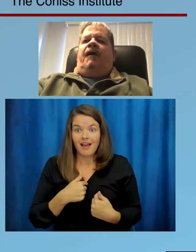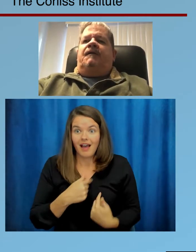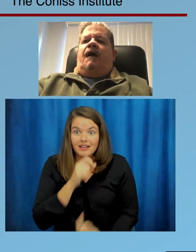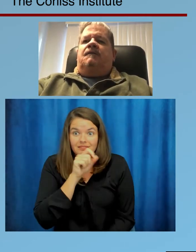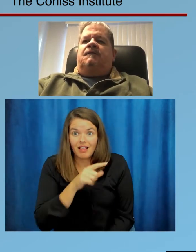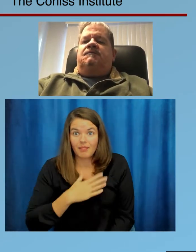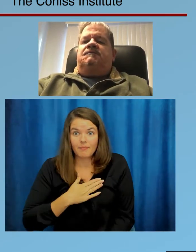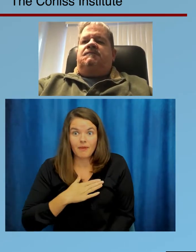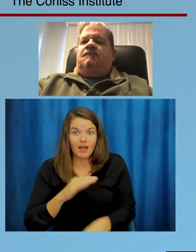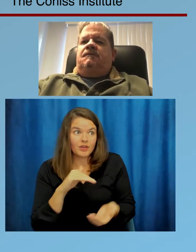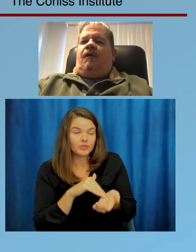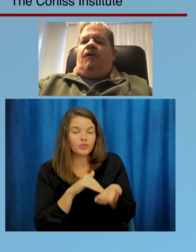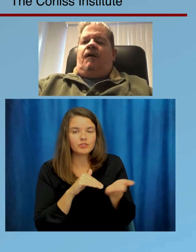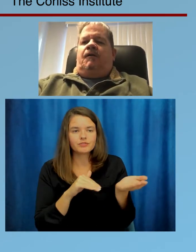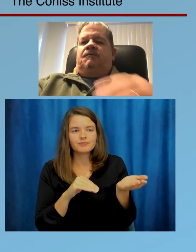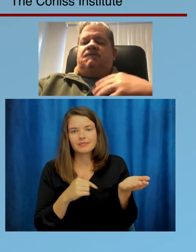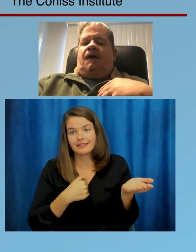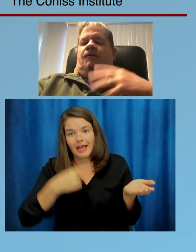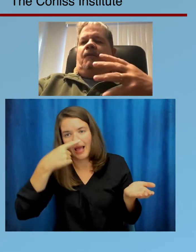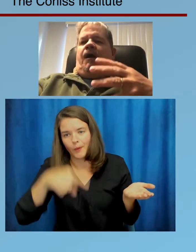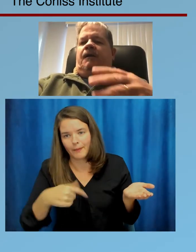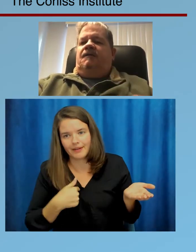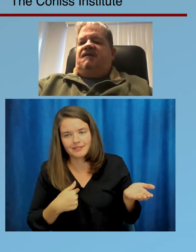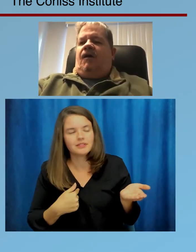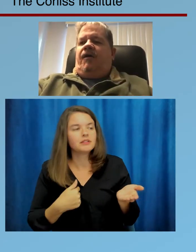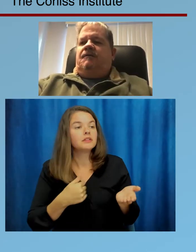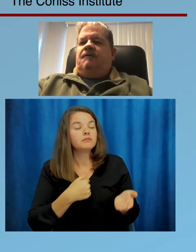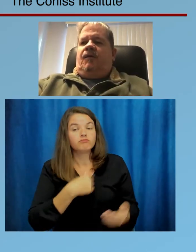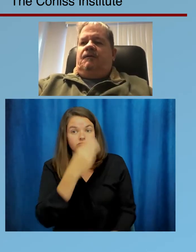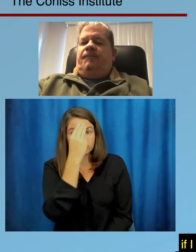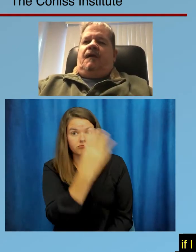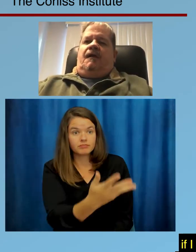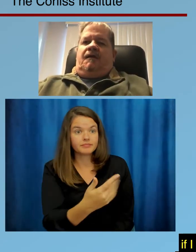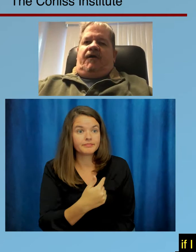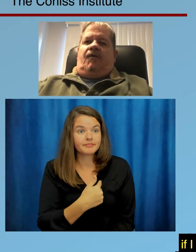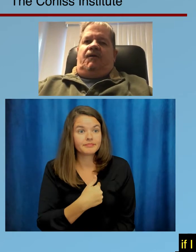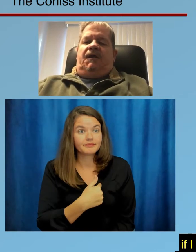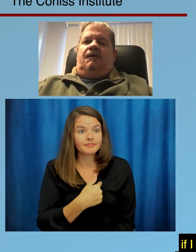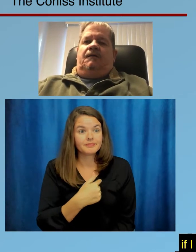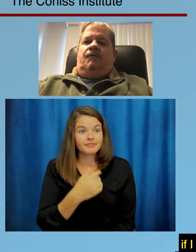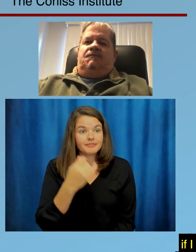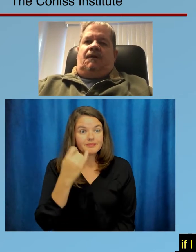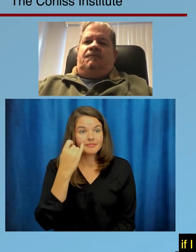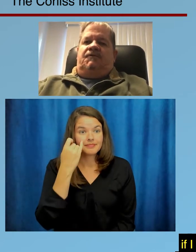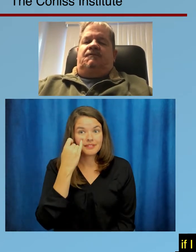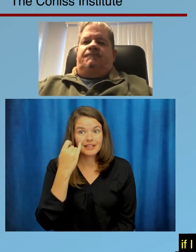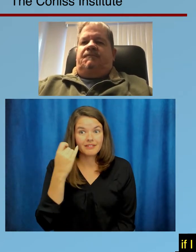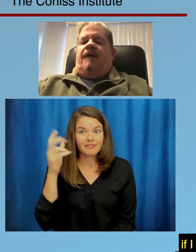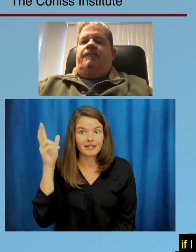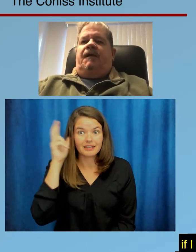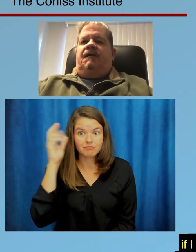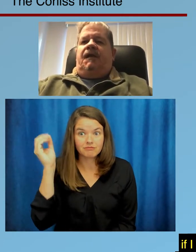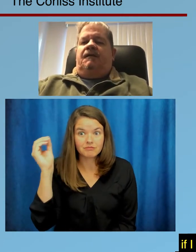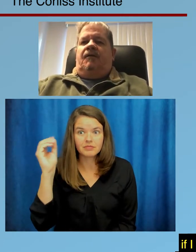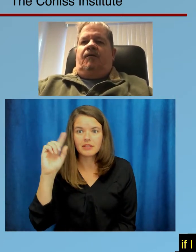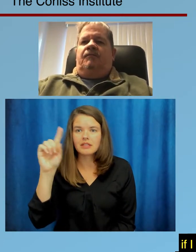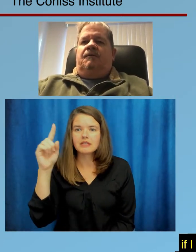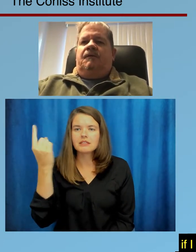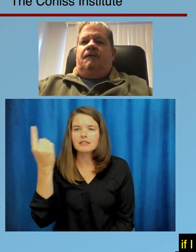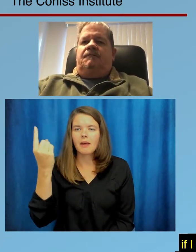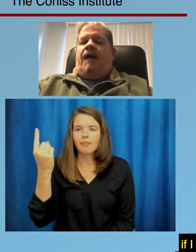I tell my doctors, because I don't mind, I say, all right, you know what? If I don't hear you and something, just tap my